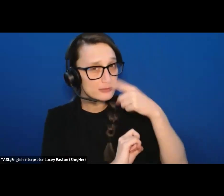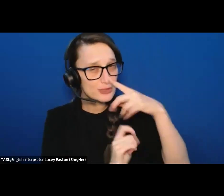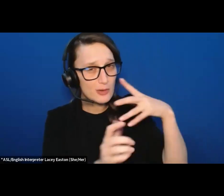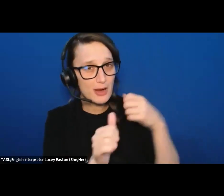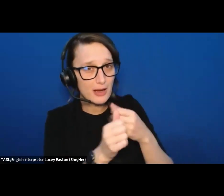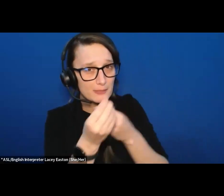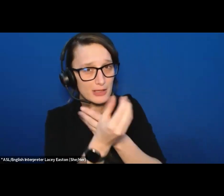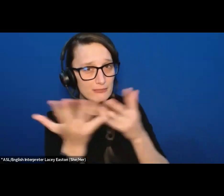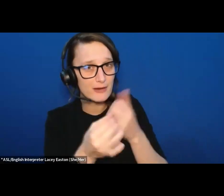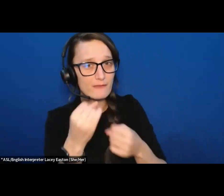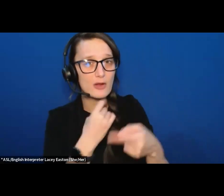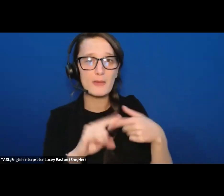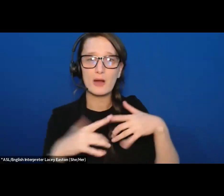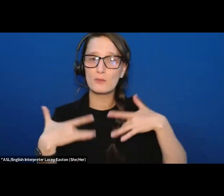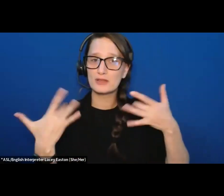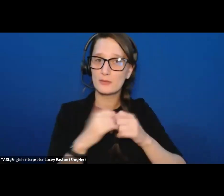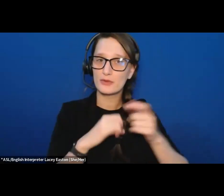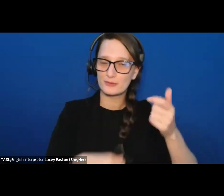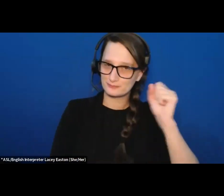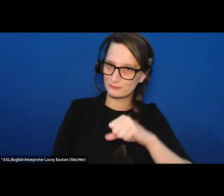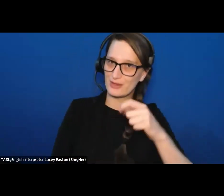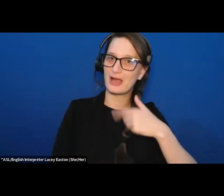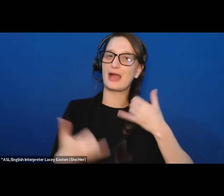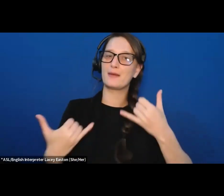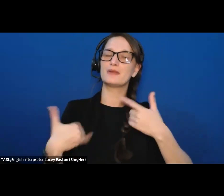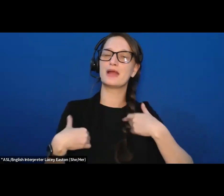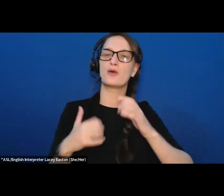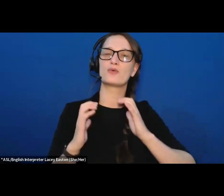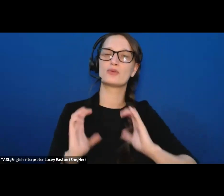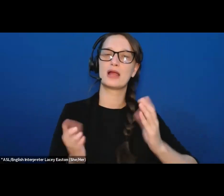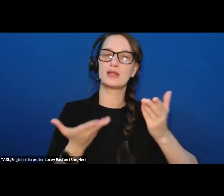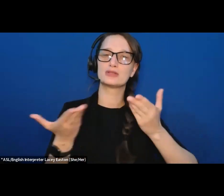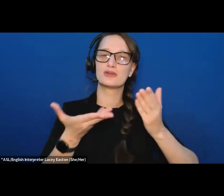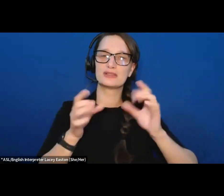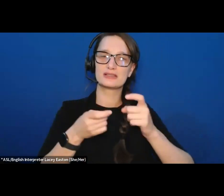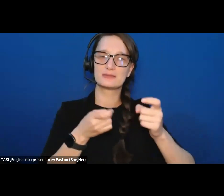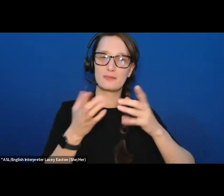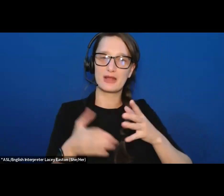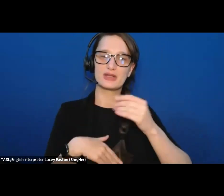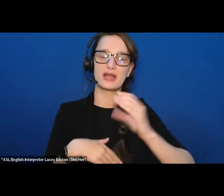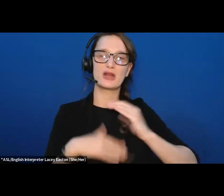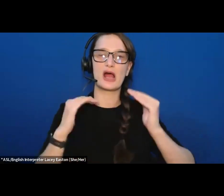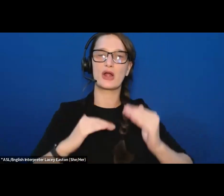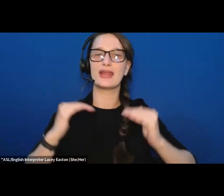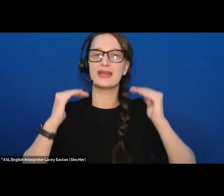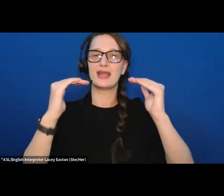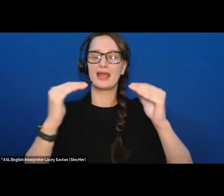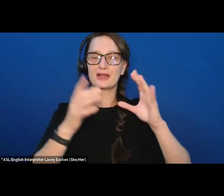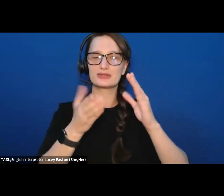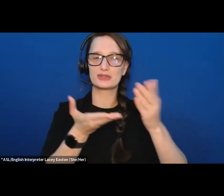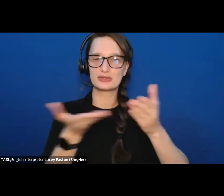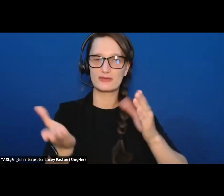you? Yes, I am now client services manager in our enhanced services coordination